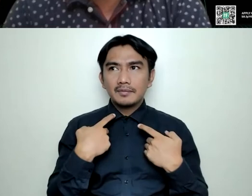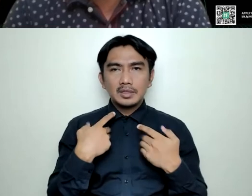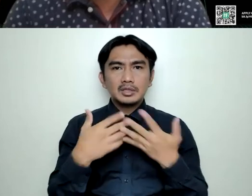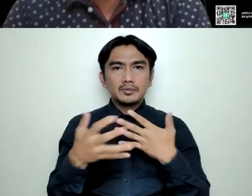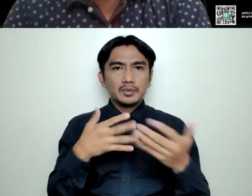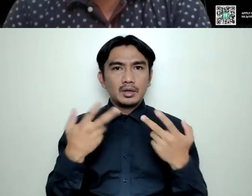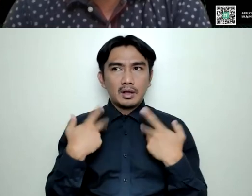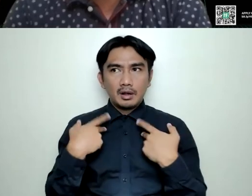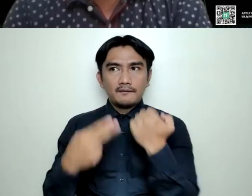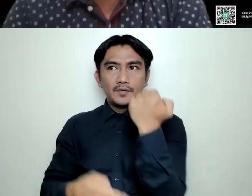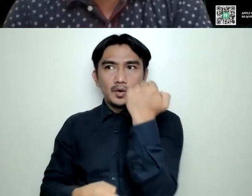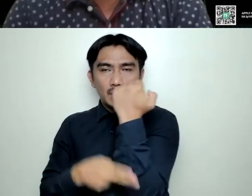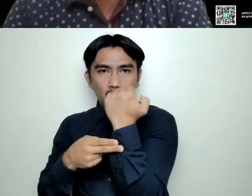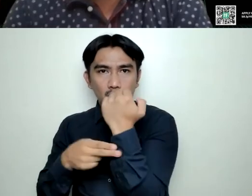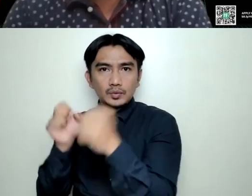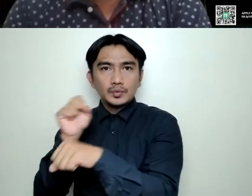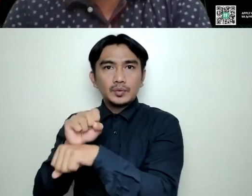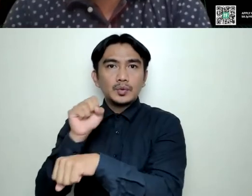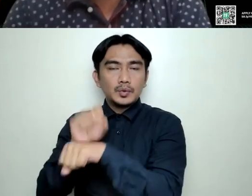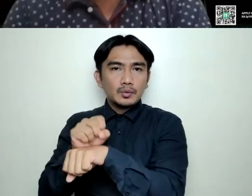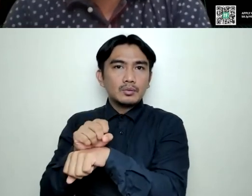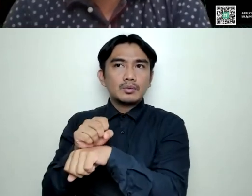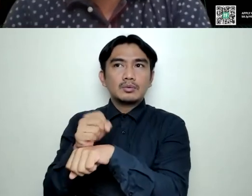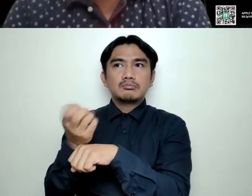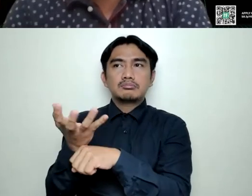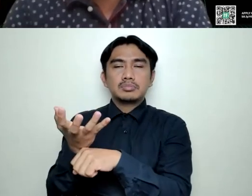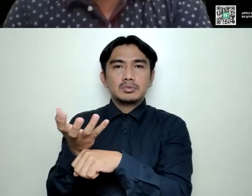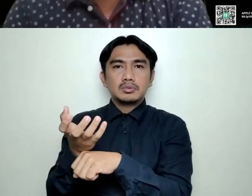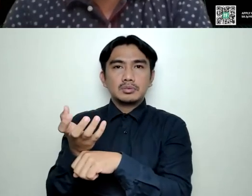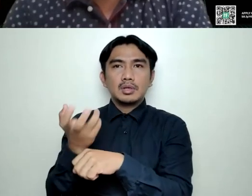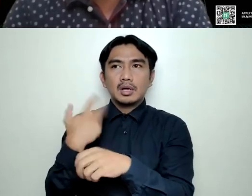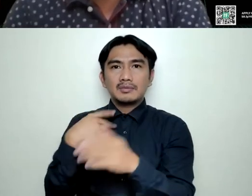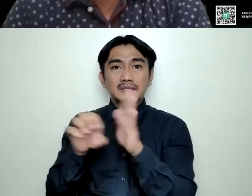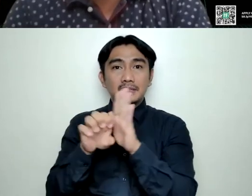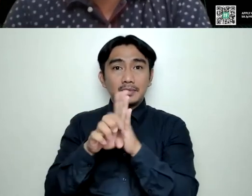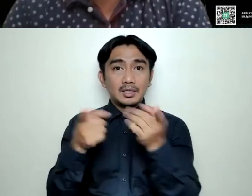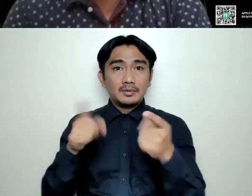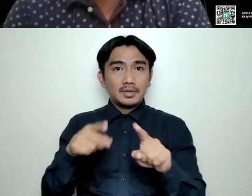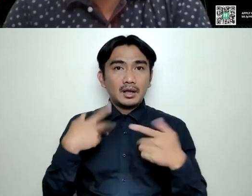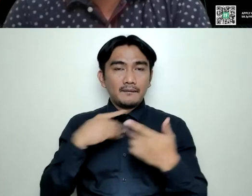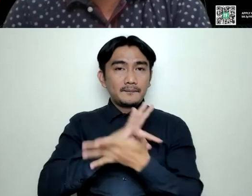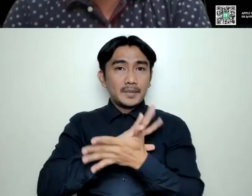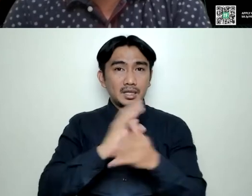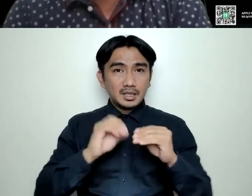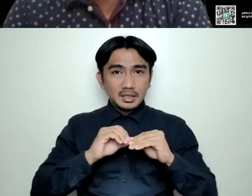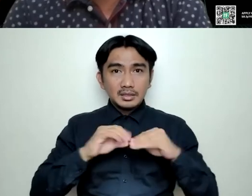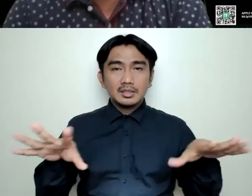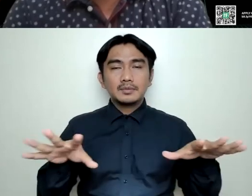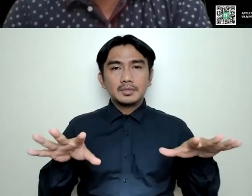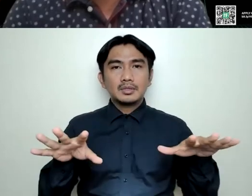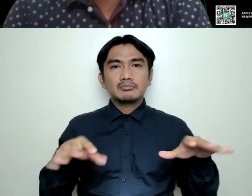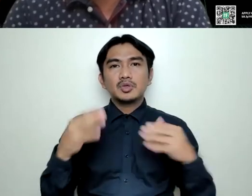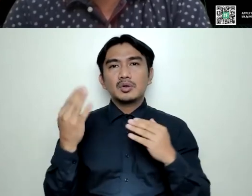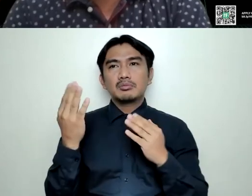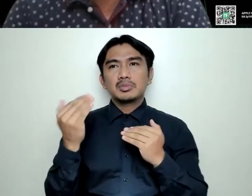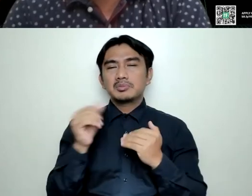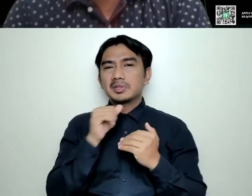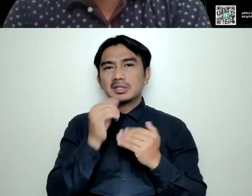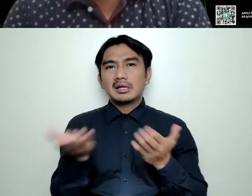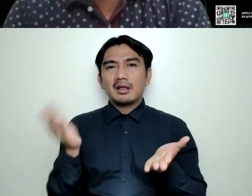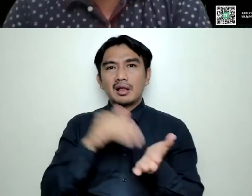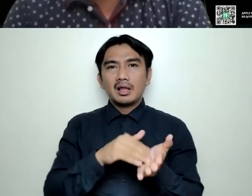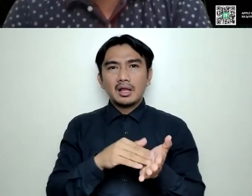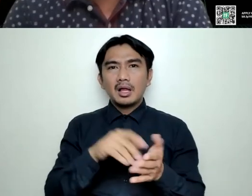have established, like, if, for instance, there would be a pandemic, sana naman, hindi, diba? Wag naman sana. At least you have a